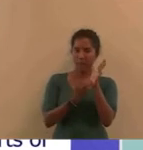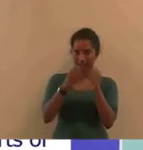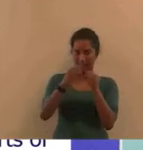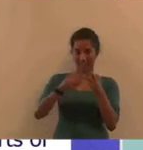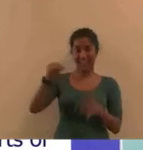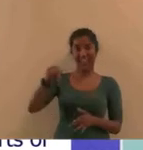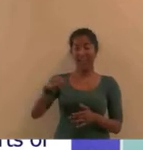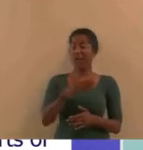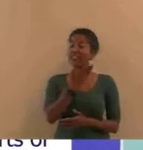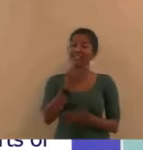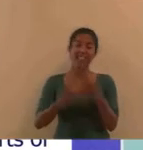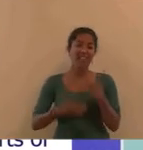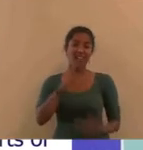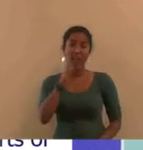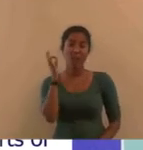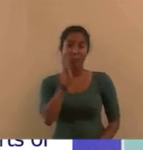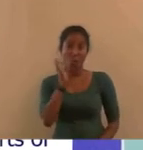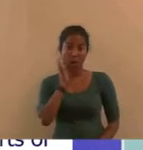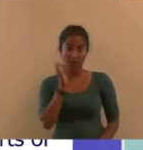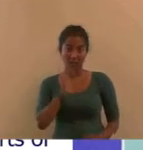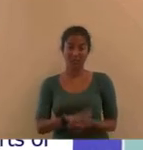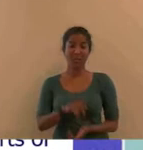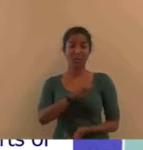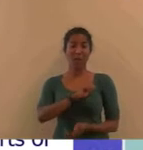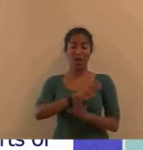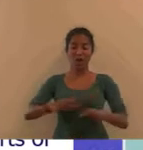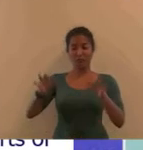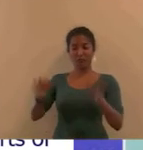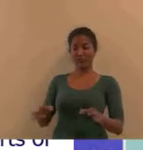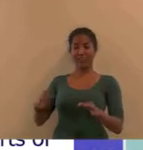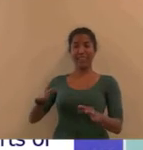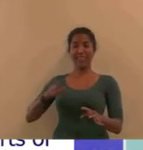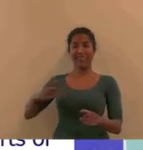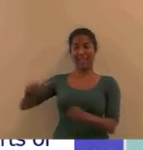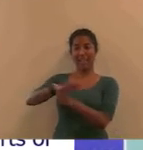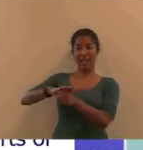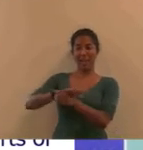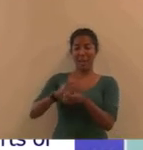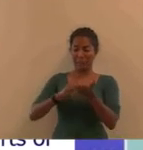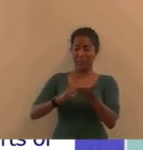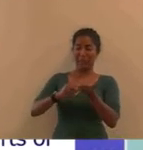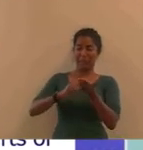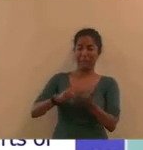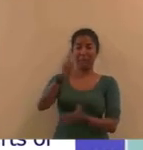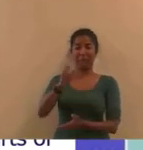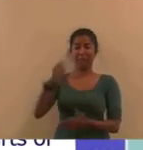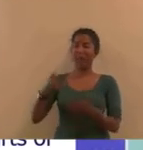water because it's not an official living area, and millions of people suffer and live in